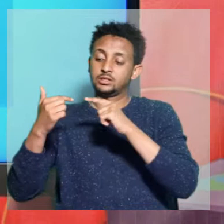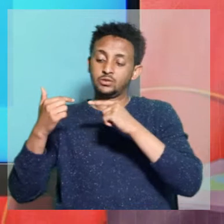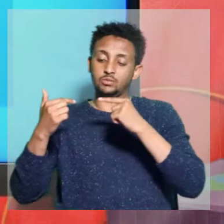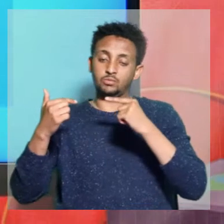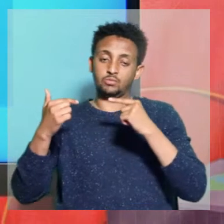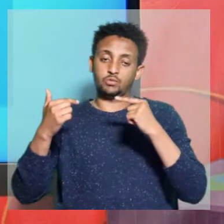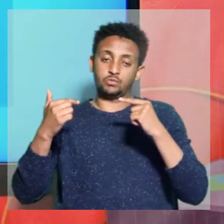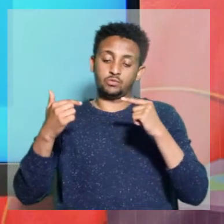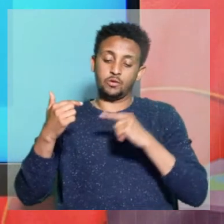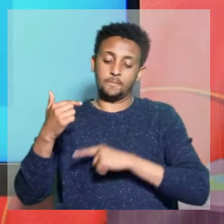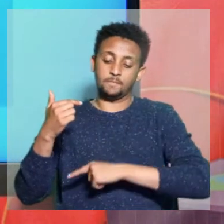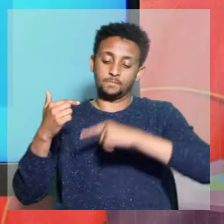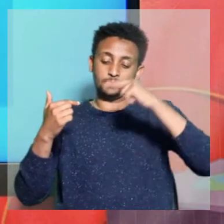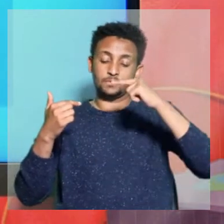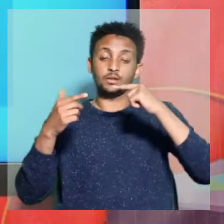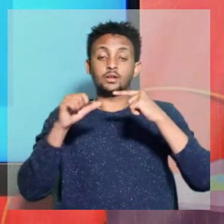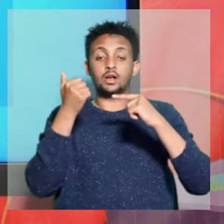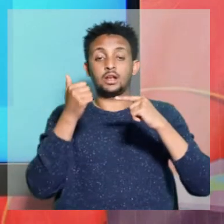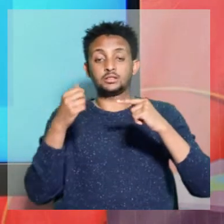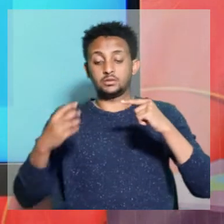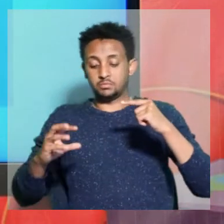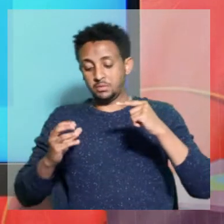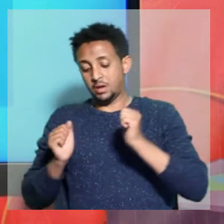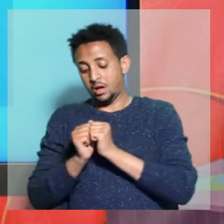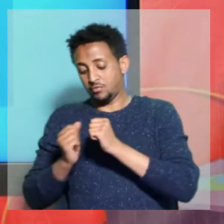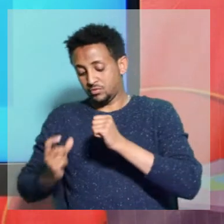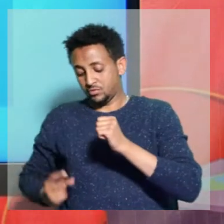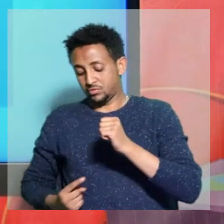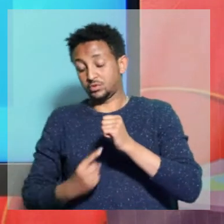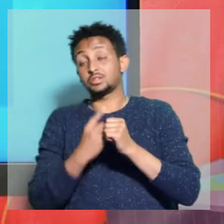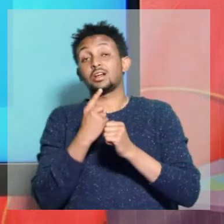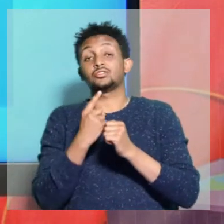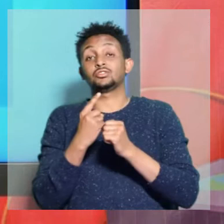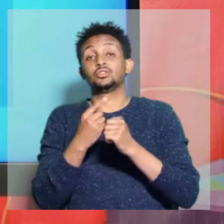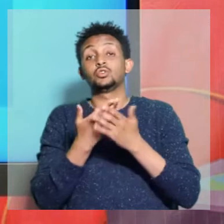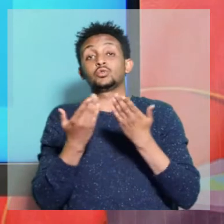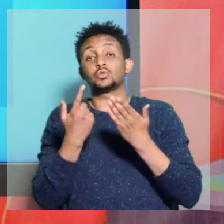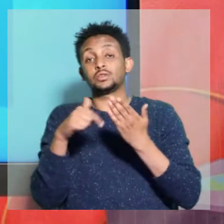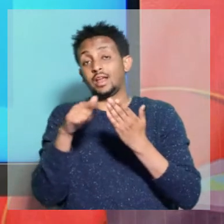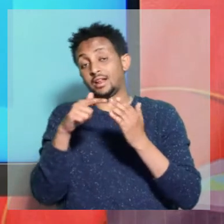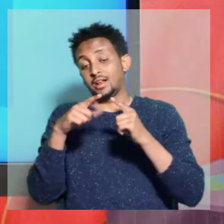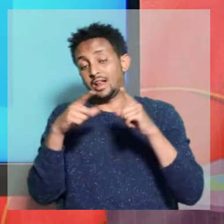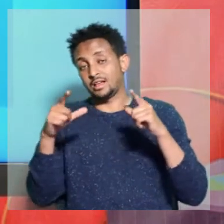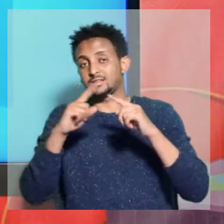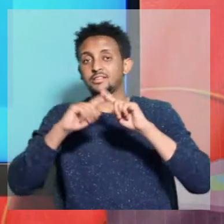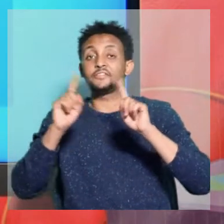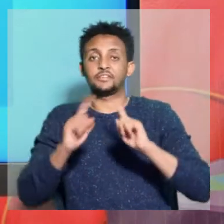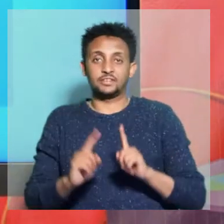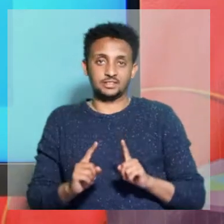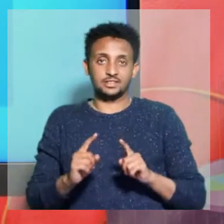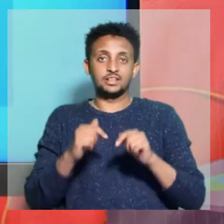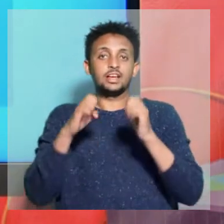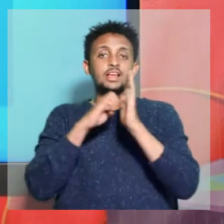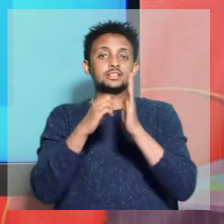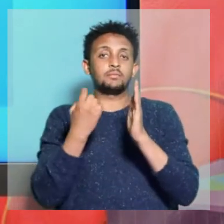tend to move in this direction and the other object might move in this direction. So their lines of action differs. For example,